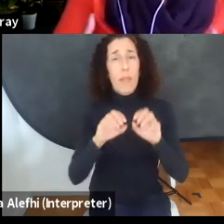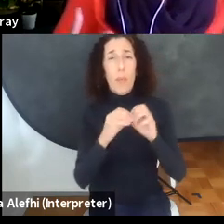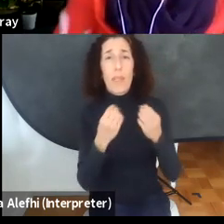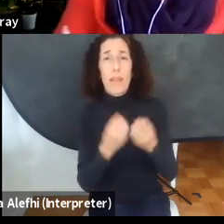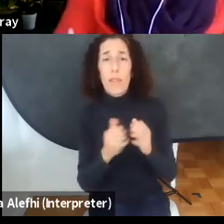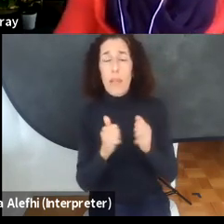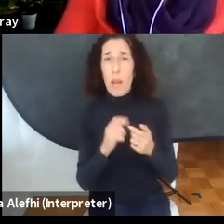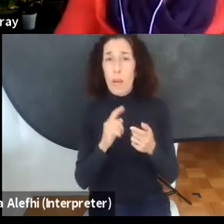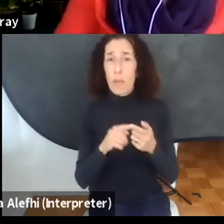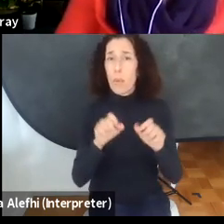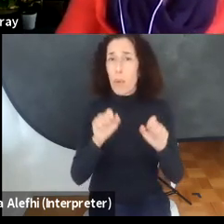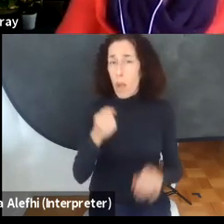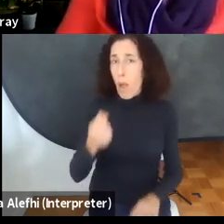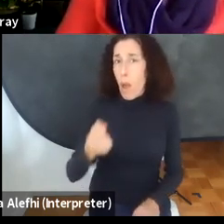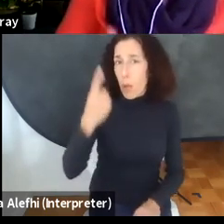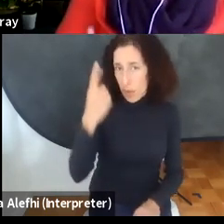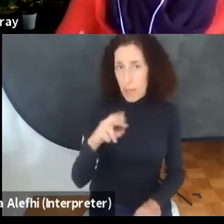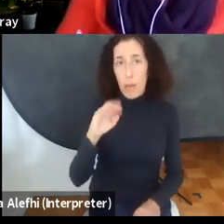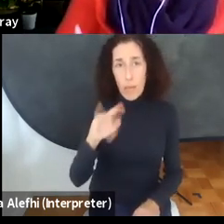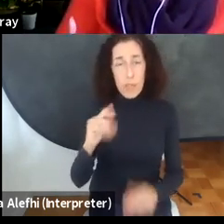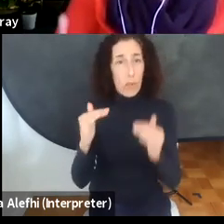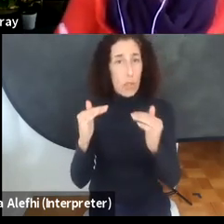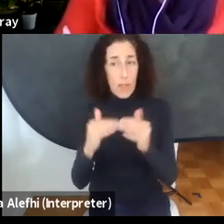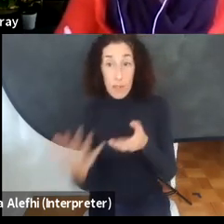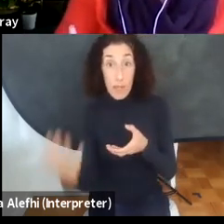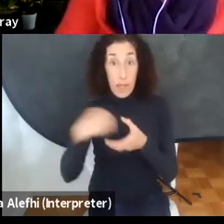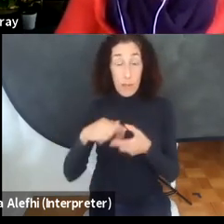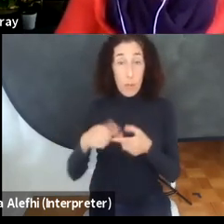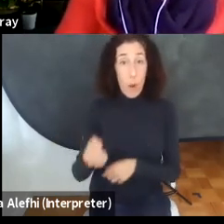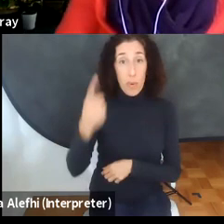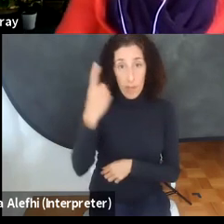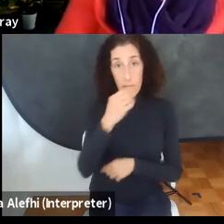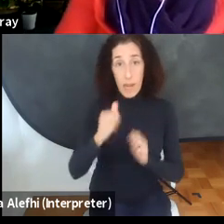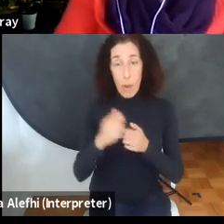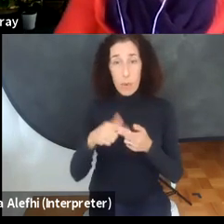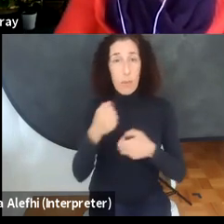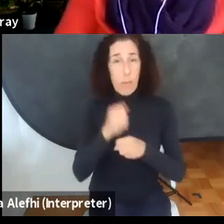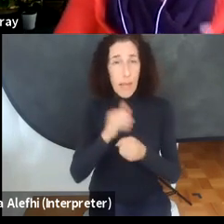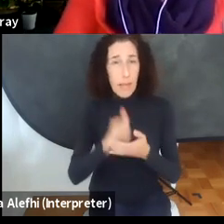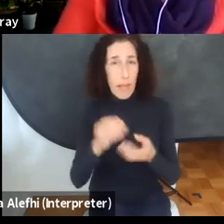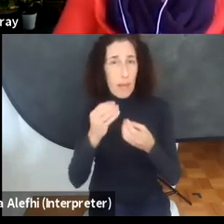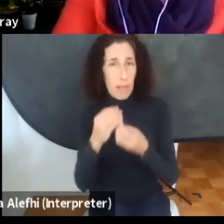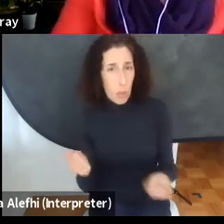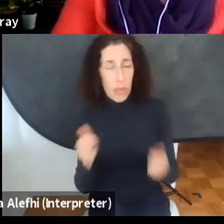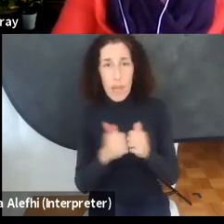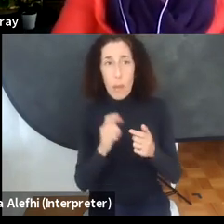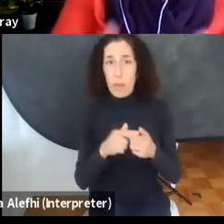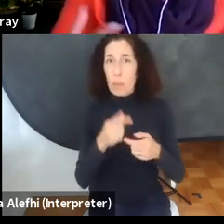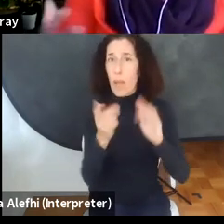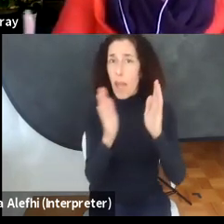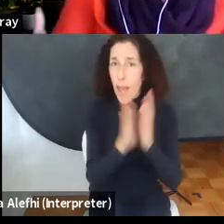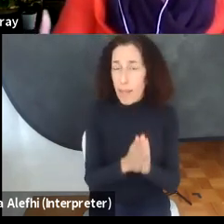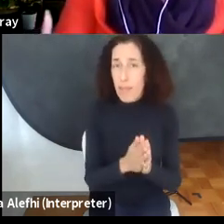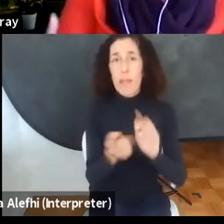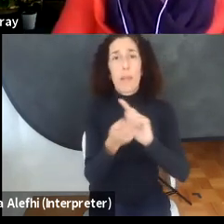only understand racial justice, but to be a part of the solution. How can we act? How can we create change? How